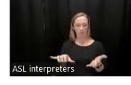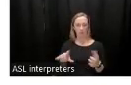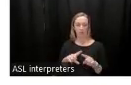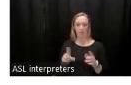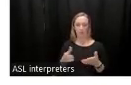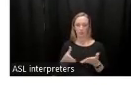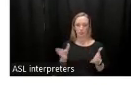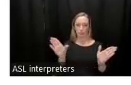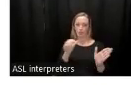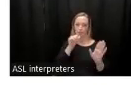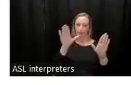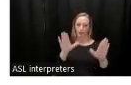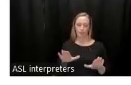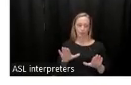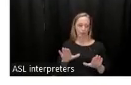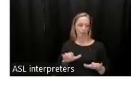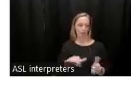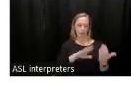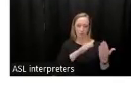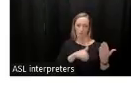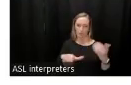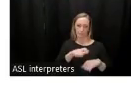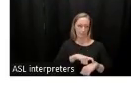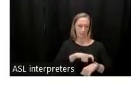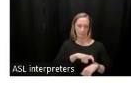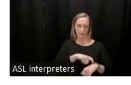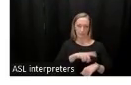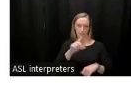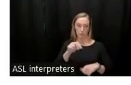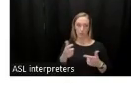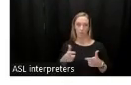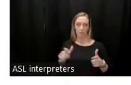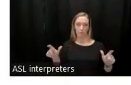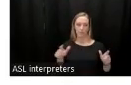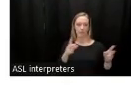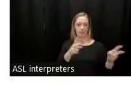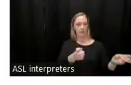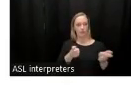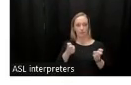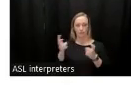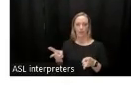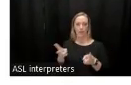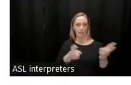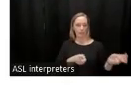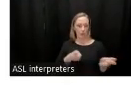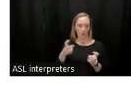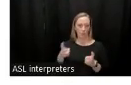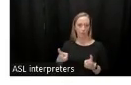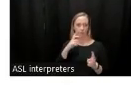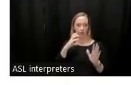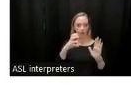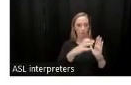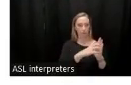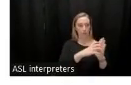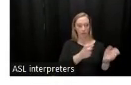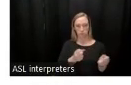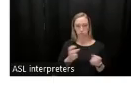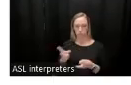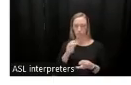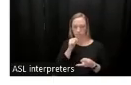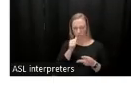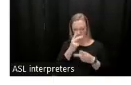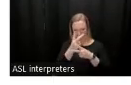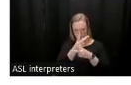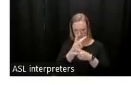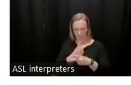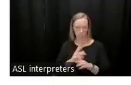great practice at any time to do a large copy paste of a big block of text without reading through it and parsing through it. But